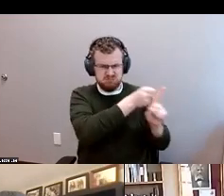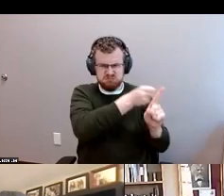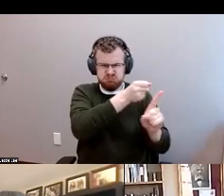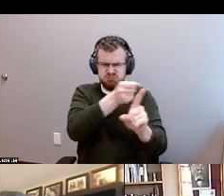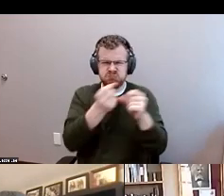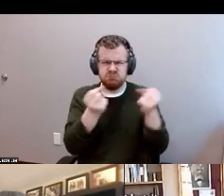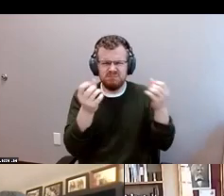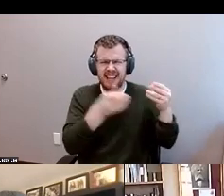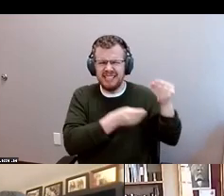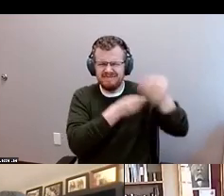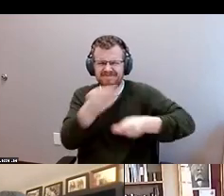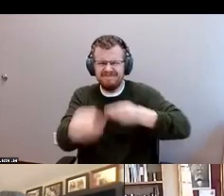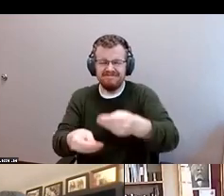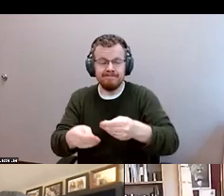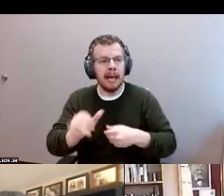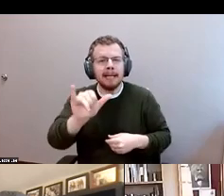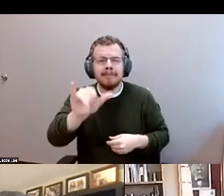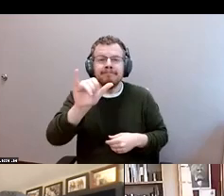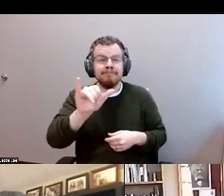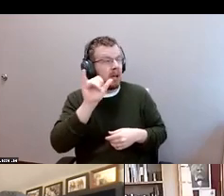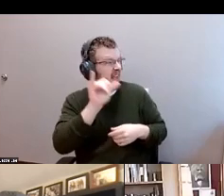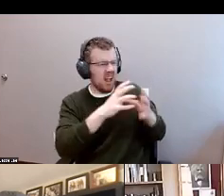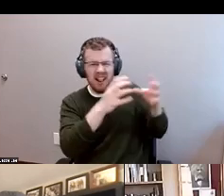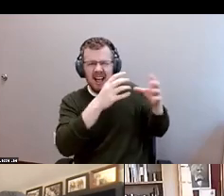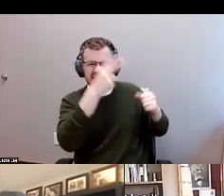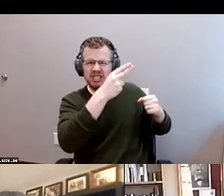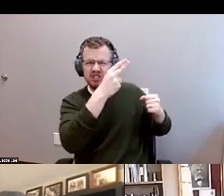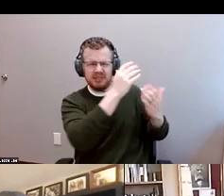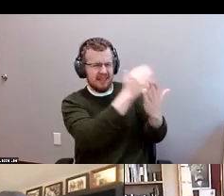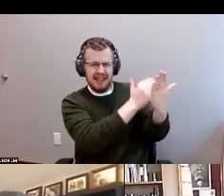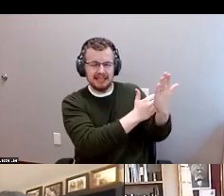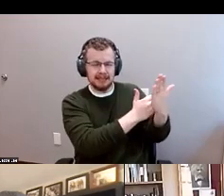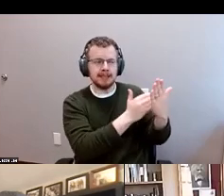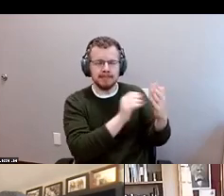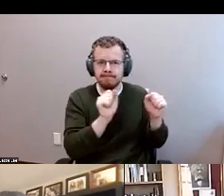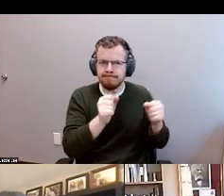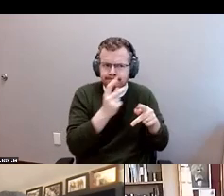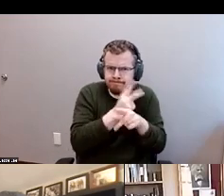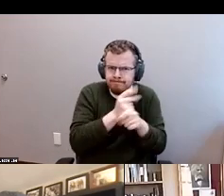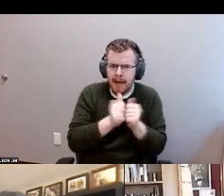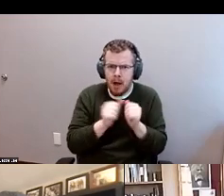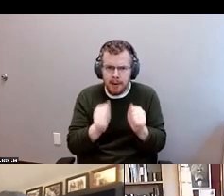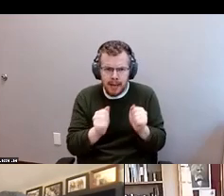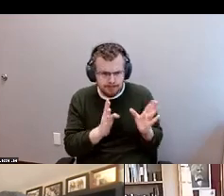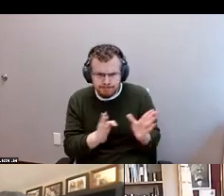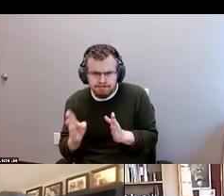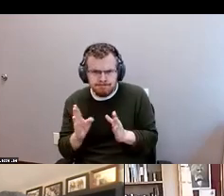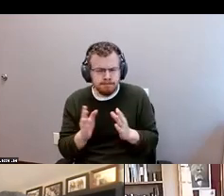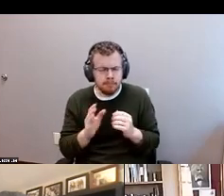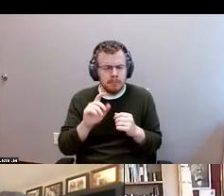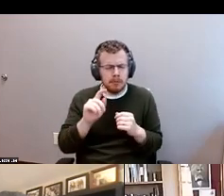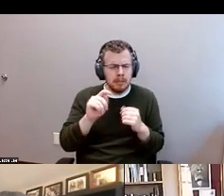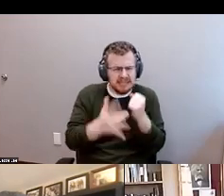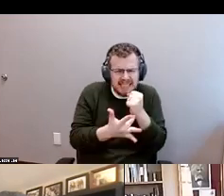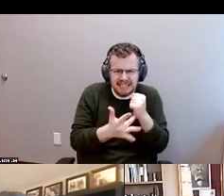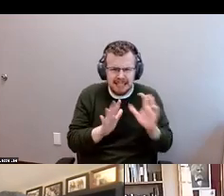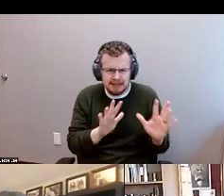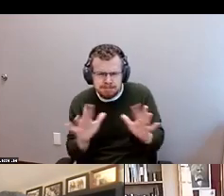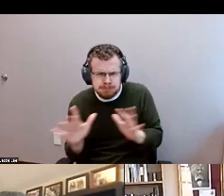there are historical lessons to be shared on how to tactically organize, and we must continue our freedom dreaming. You